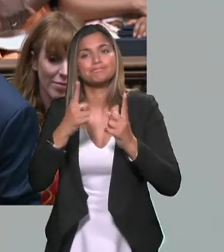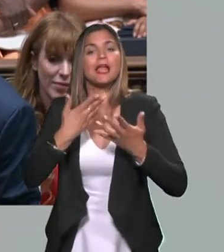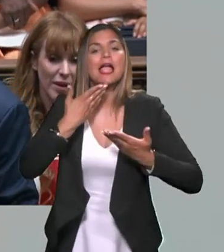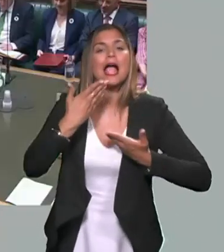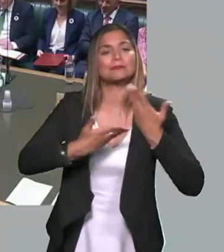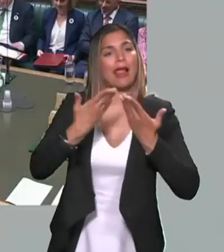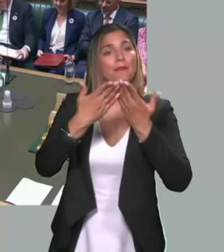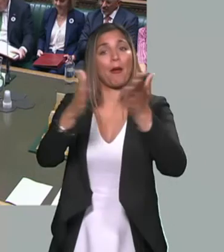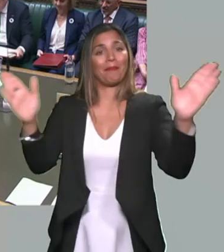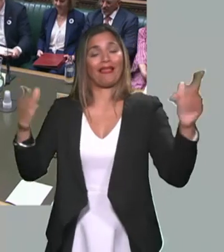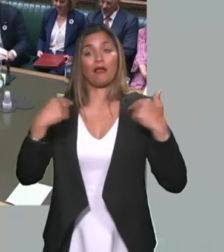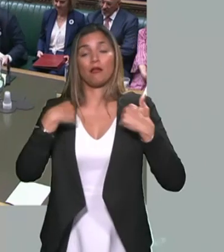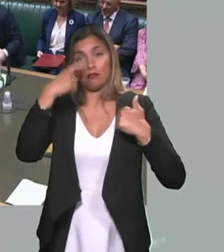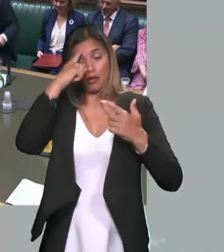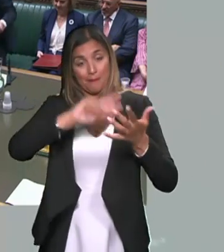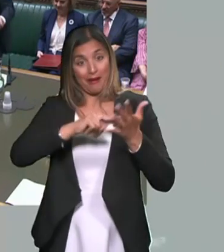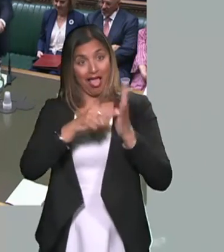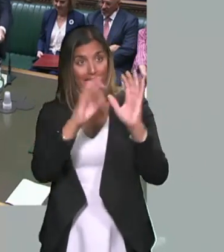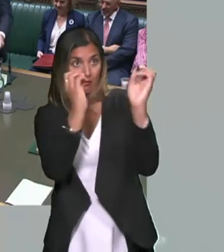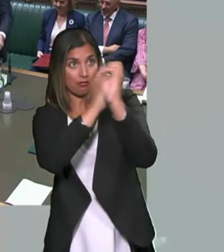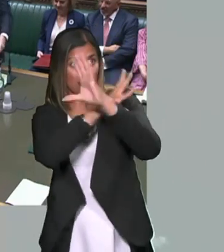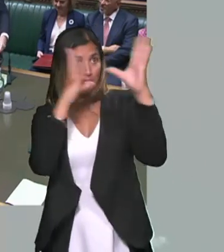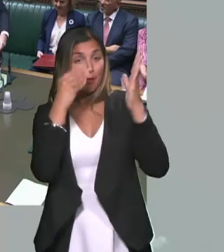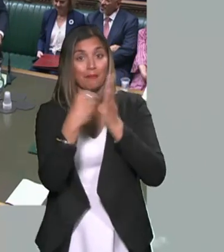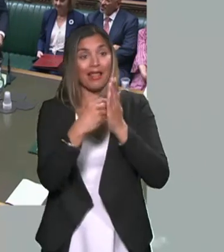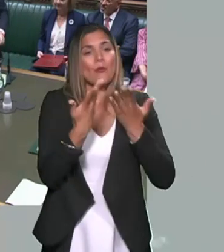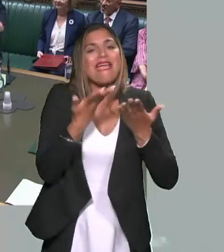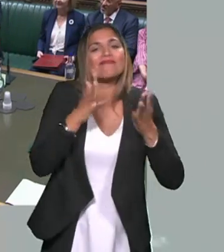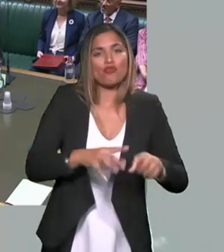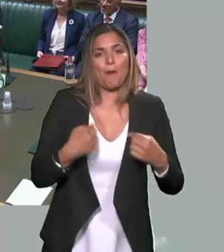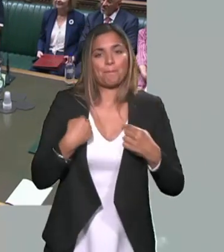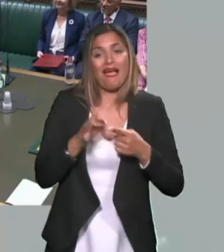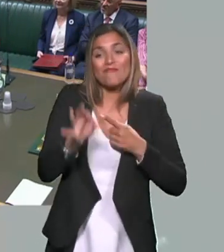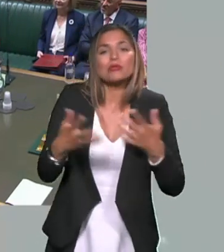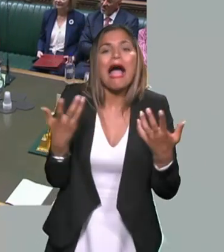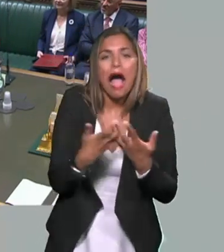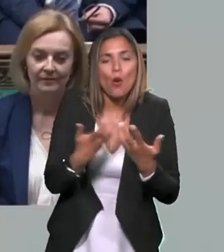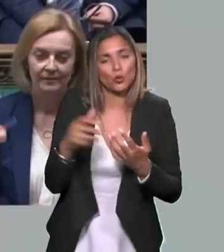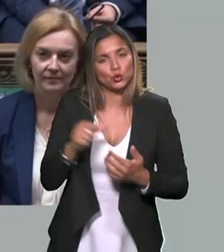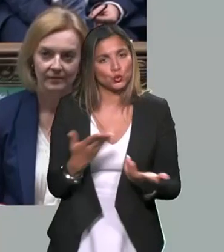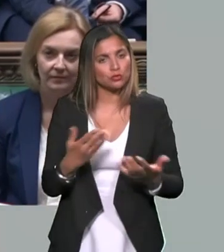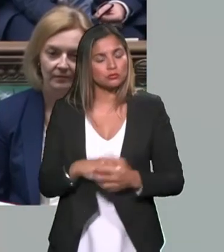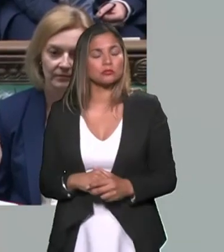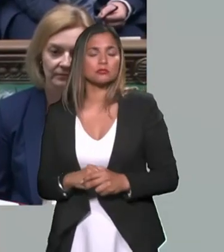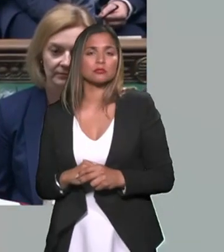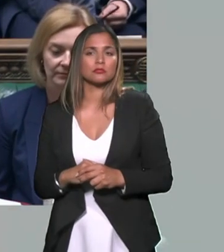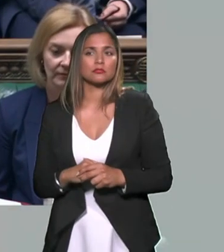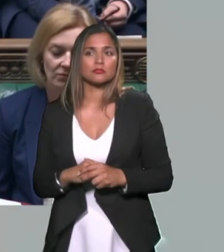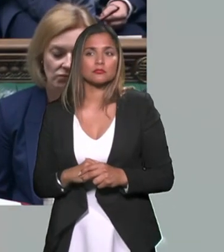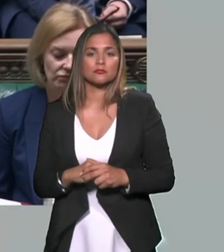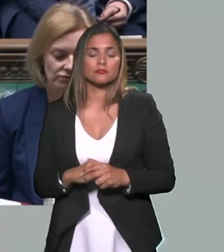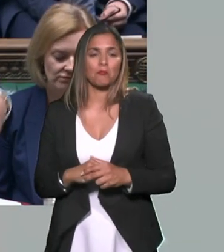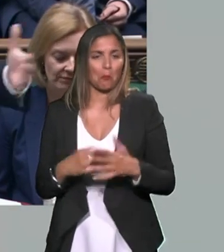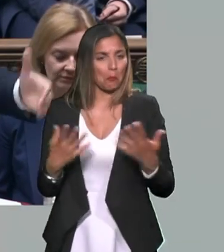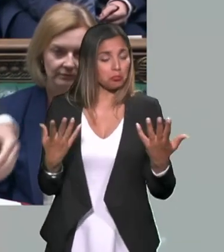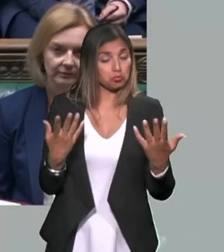from? Prime Minister. Actually, Mr Speaker, he's completely right. I've been listening very